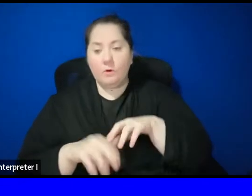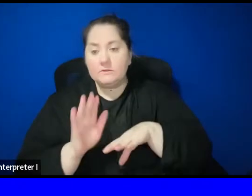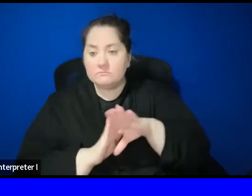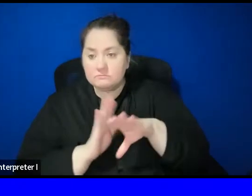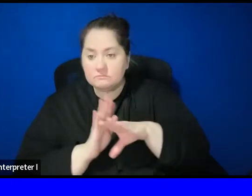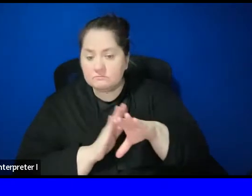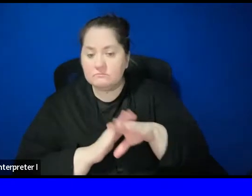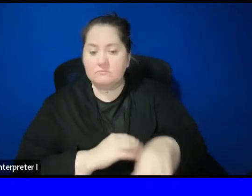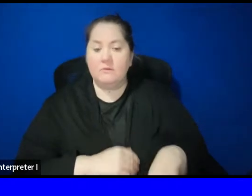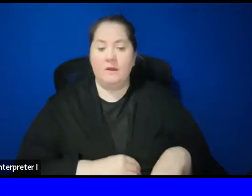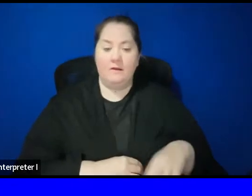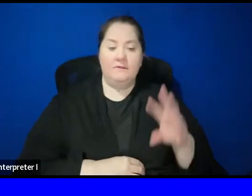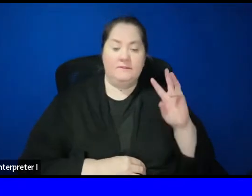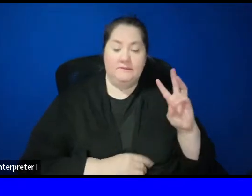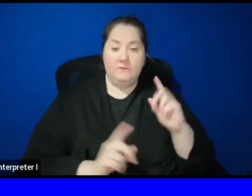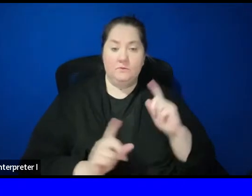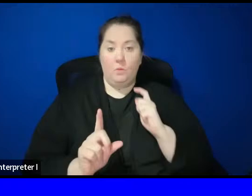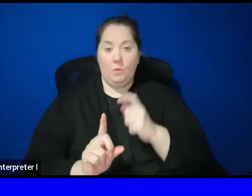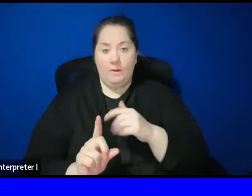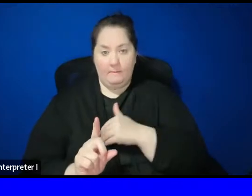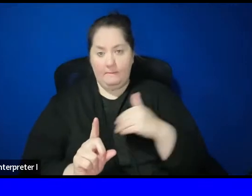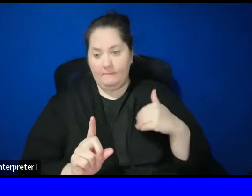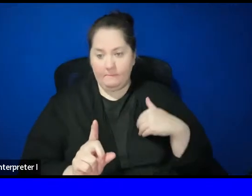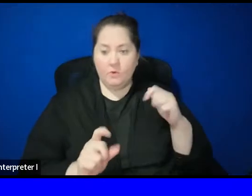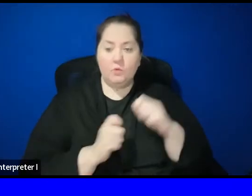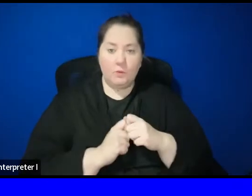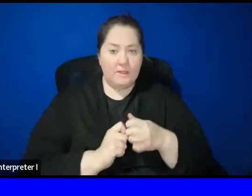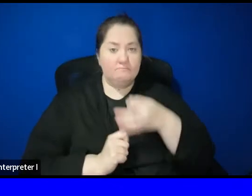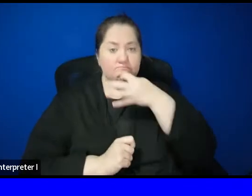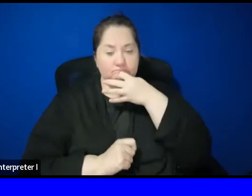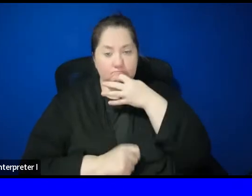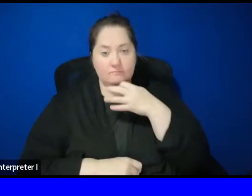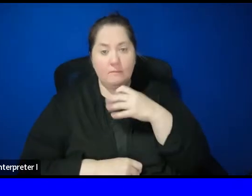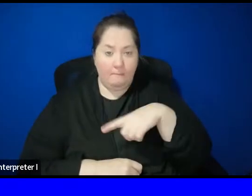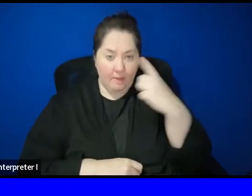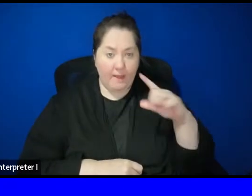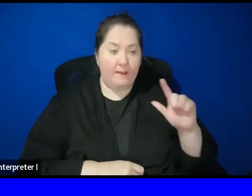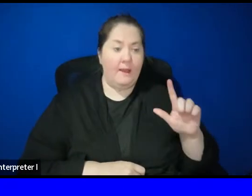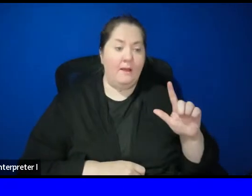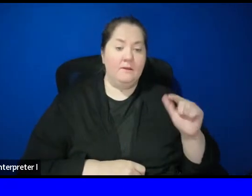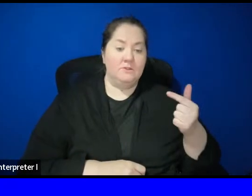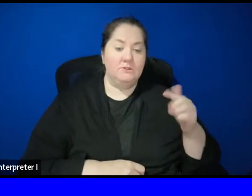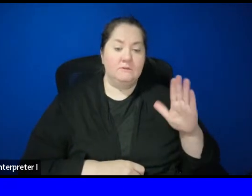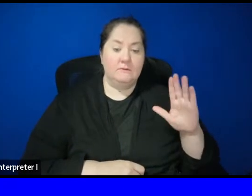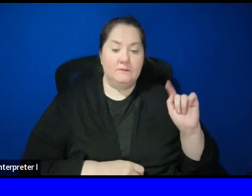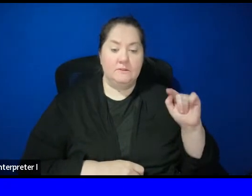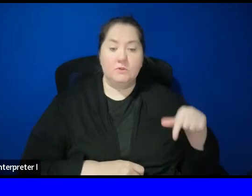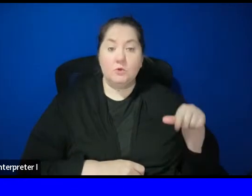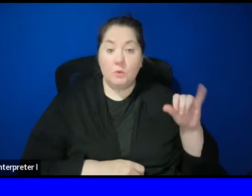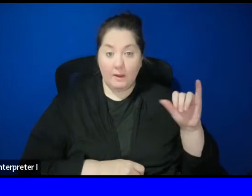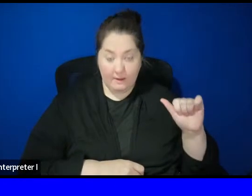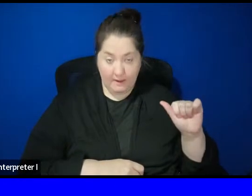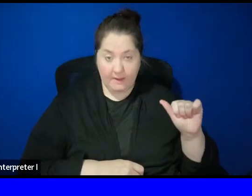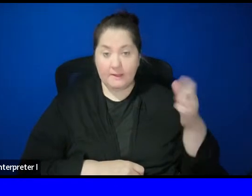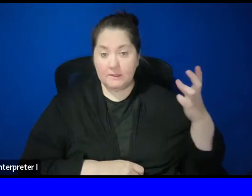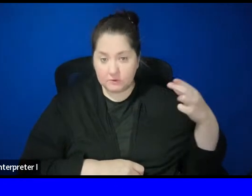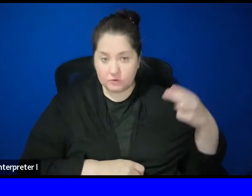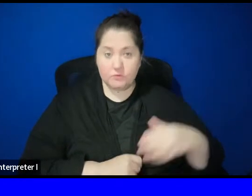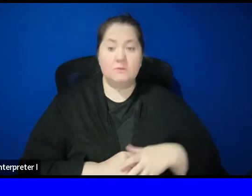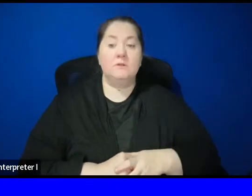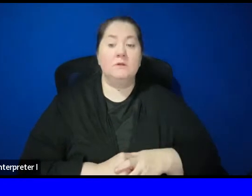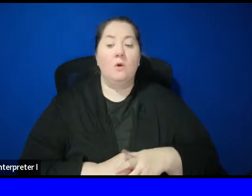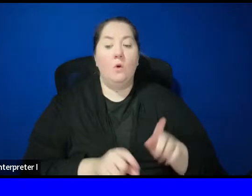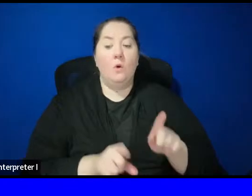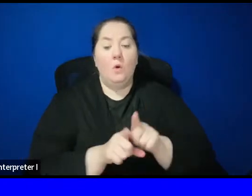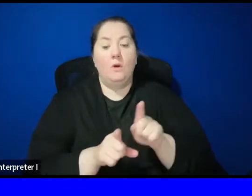comprising 6 appointed members with expertise in Black LGBTQIA+ history. The committee print also